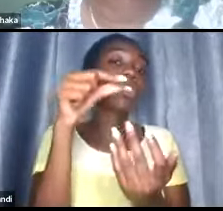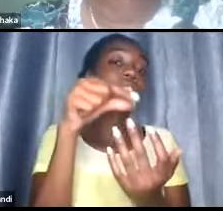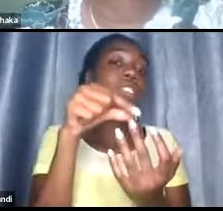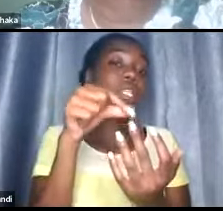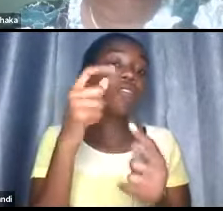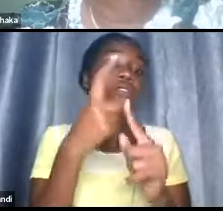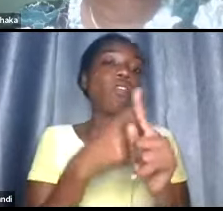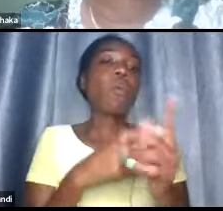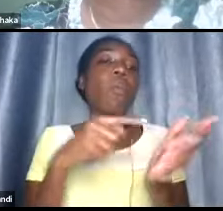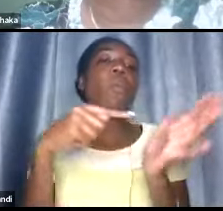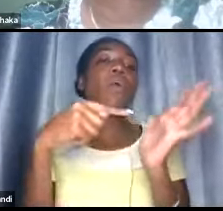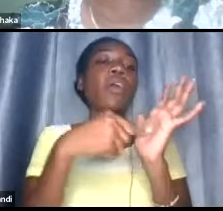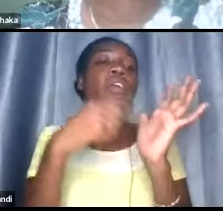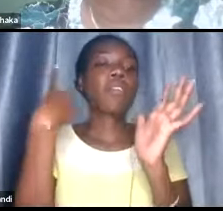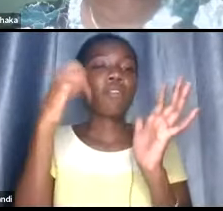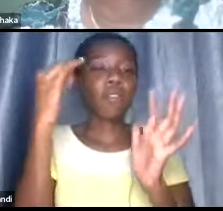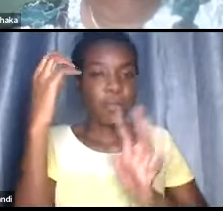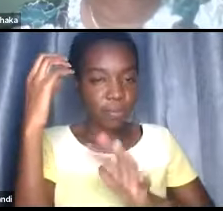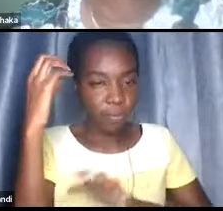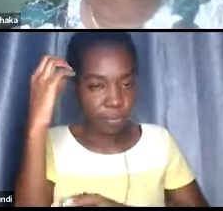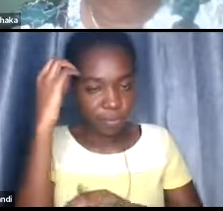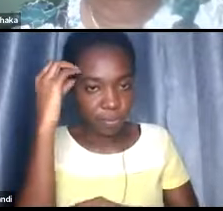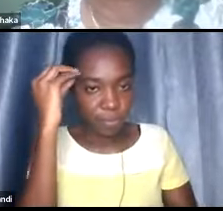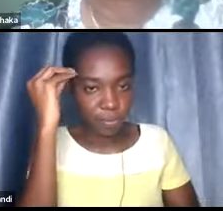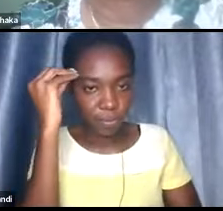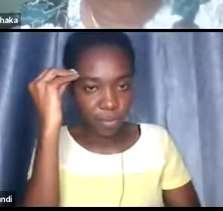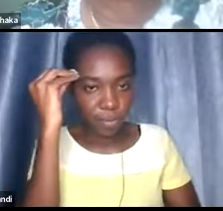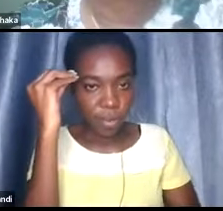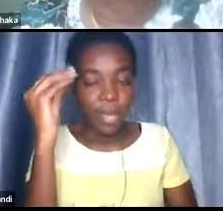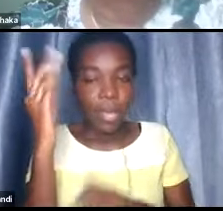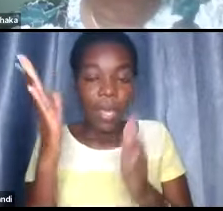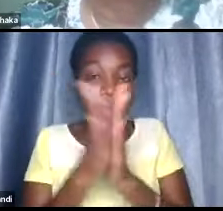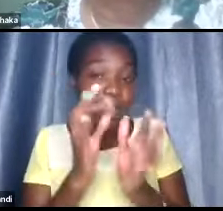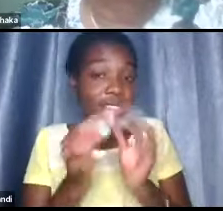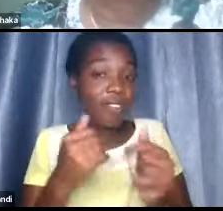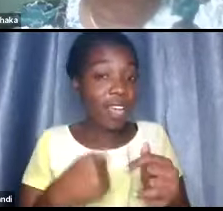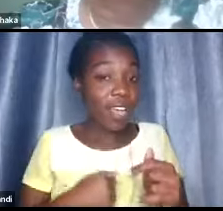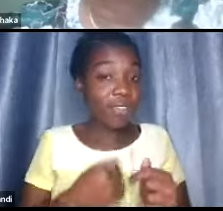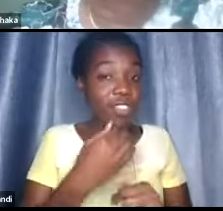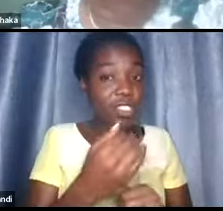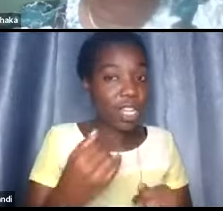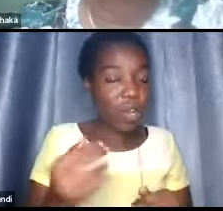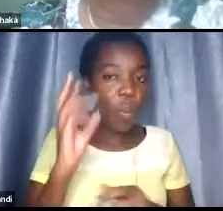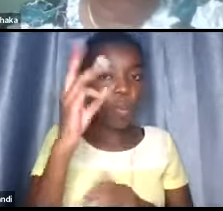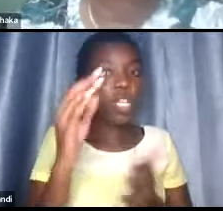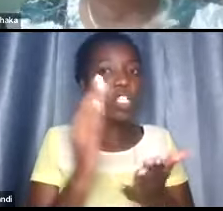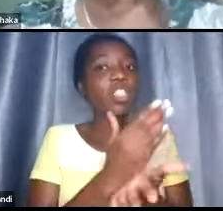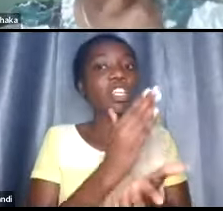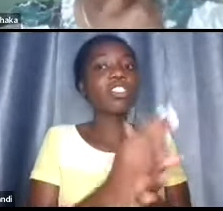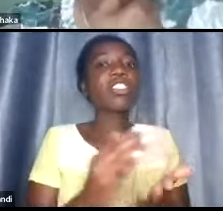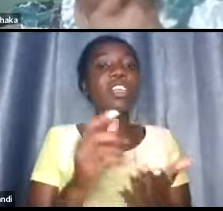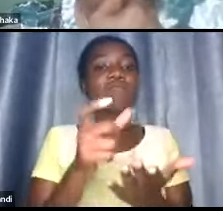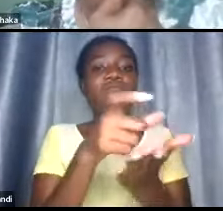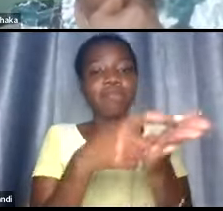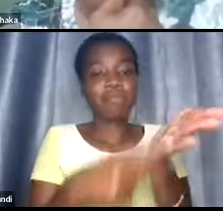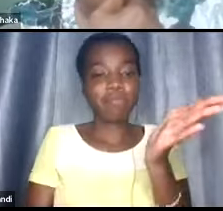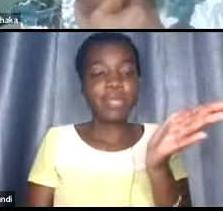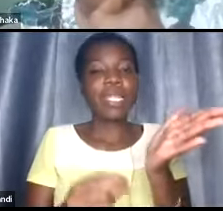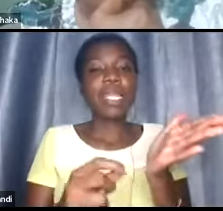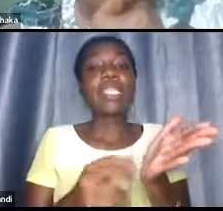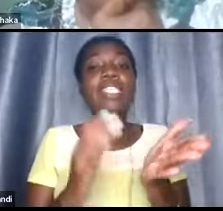point of knowledge. So if you have a child and you're tuned into this call, we will be sharing the flyer. We will be sharing the registration